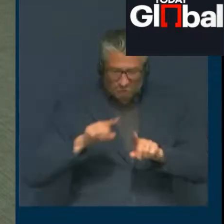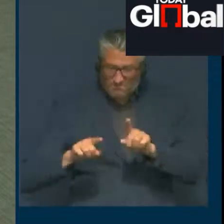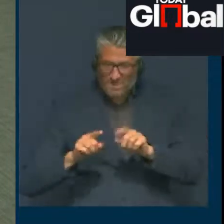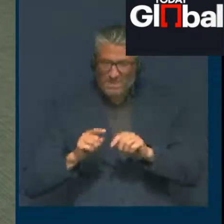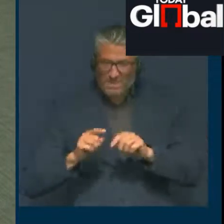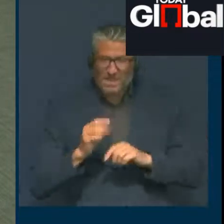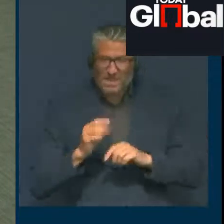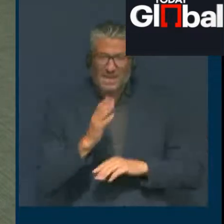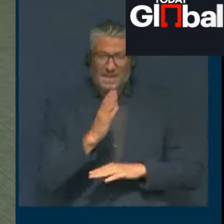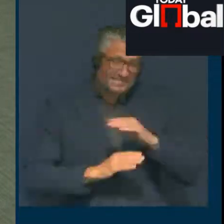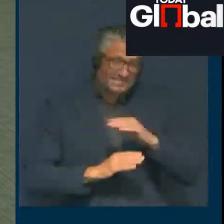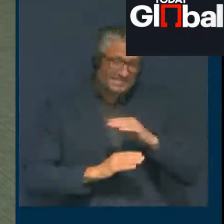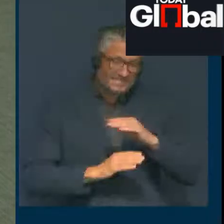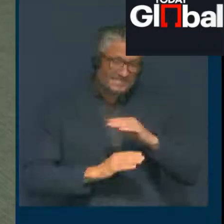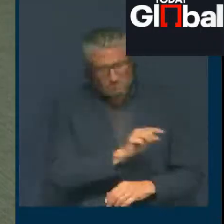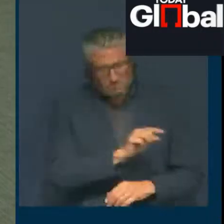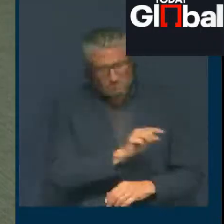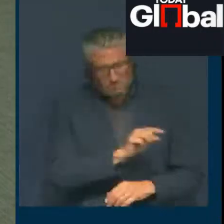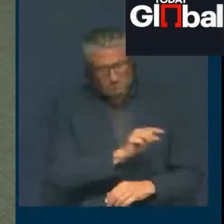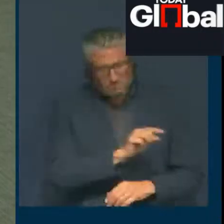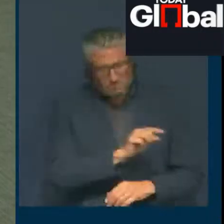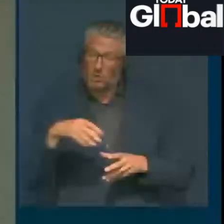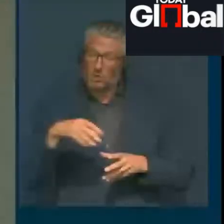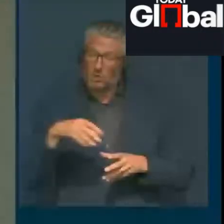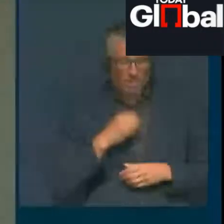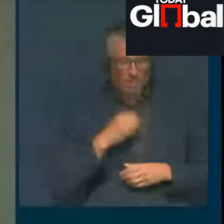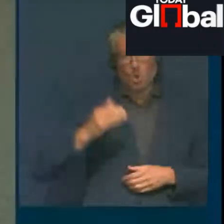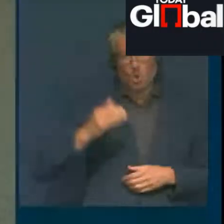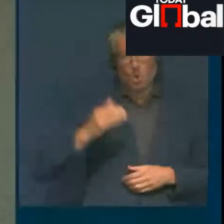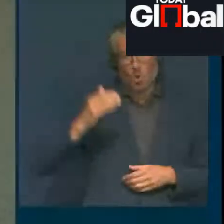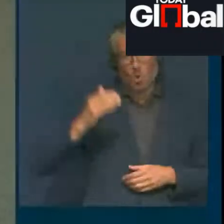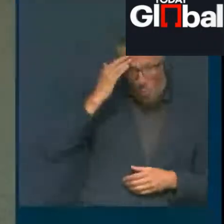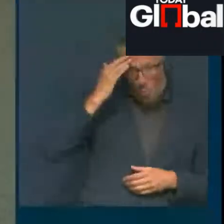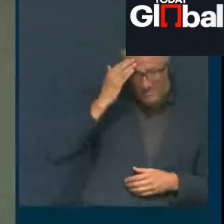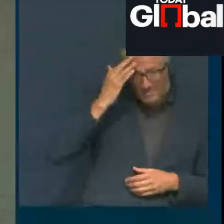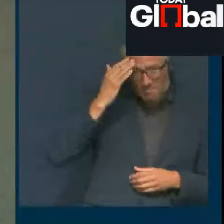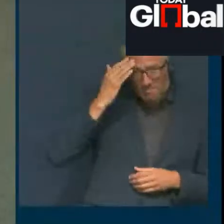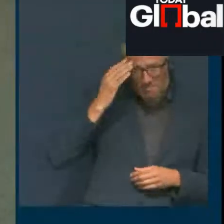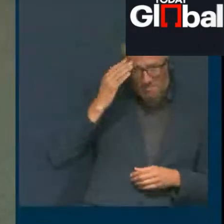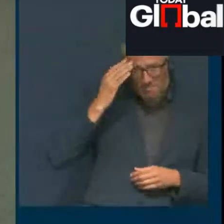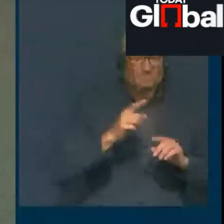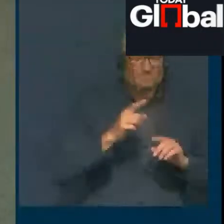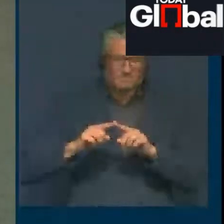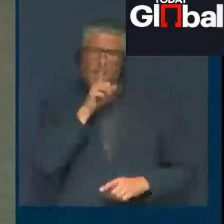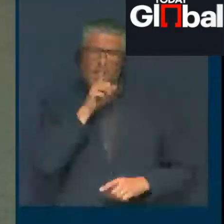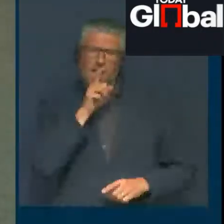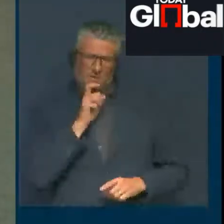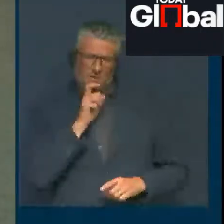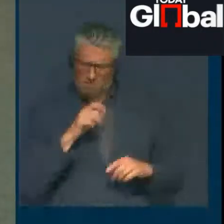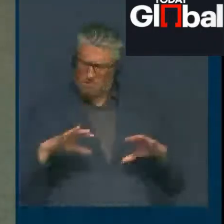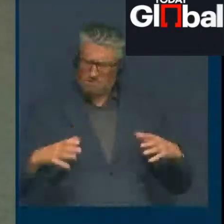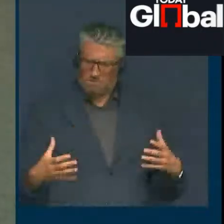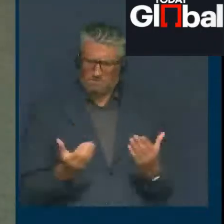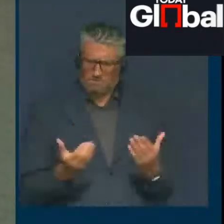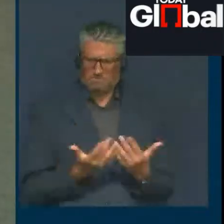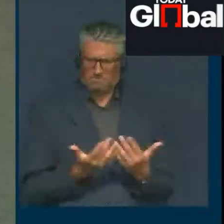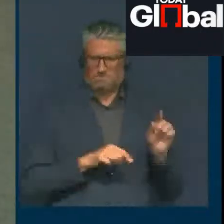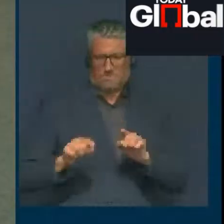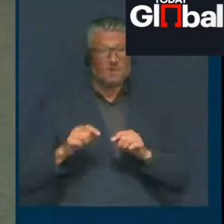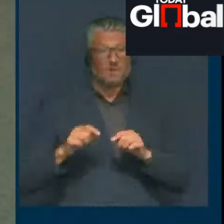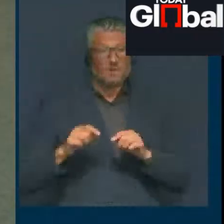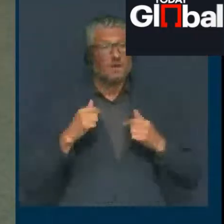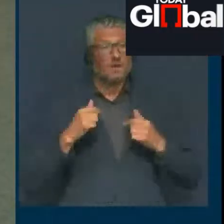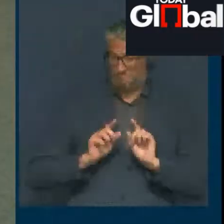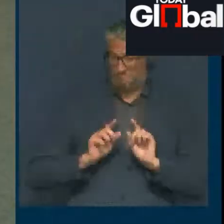the visual disabilities and autism and others from the state of Qatar, have taken part in the Conference of